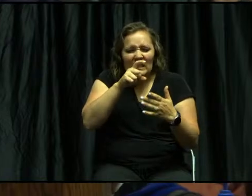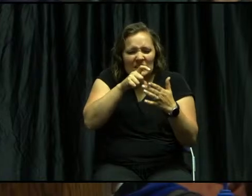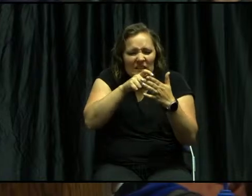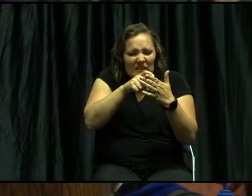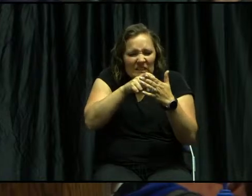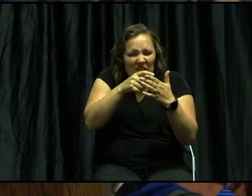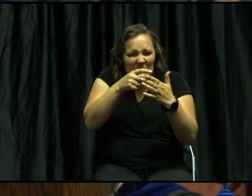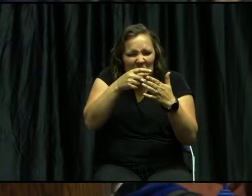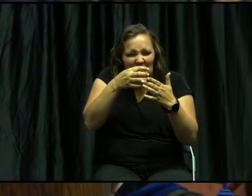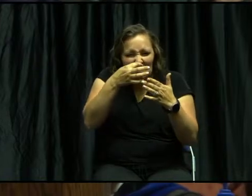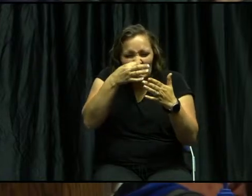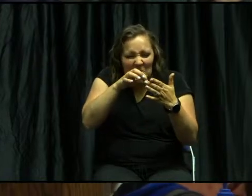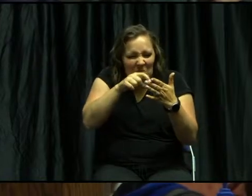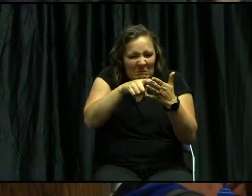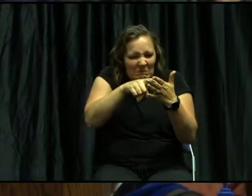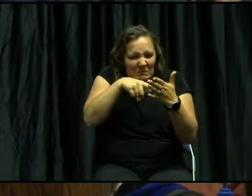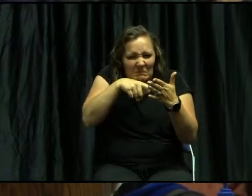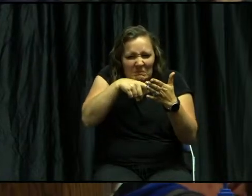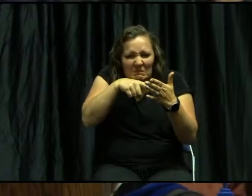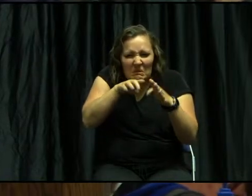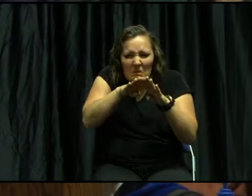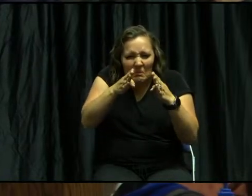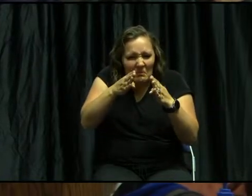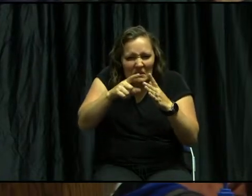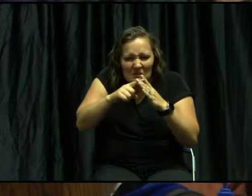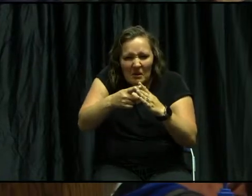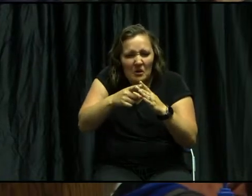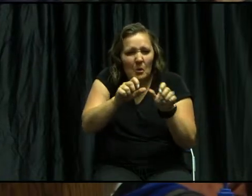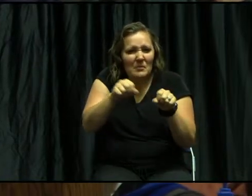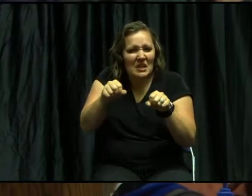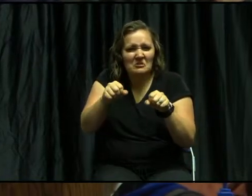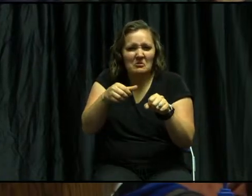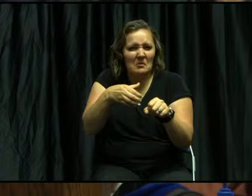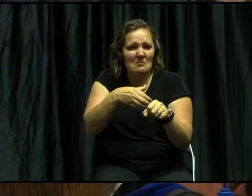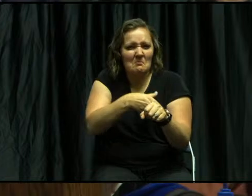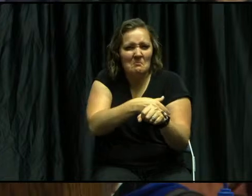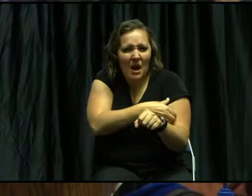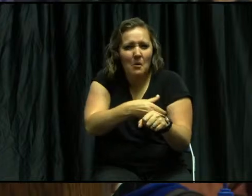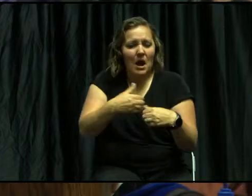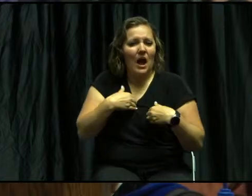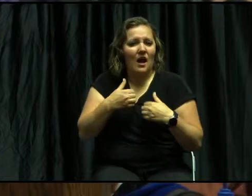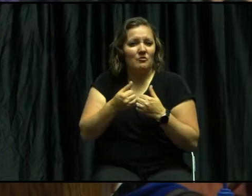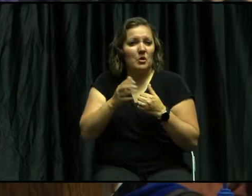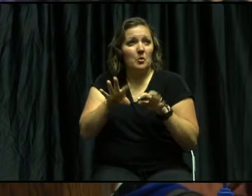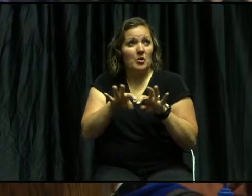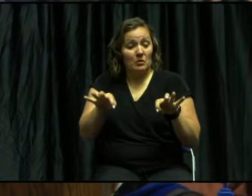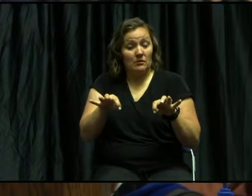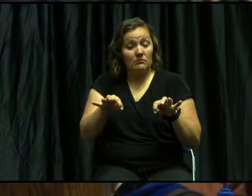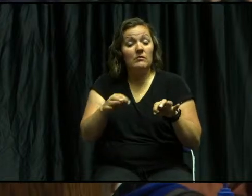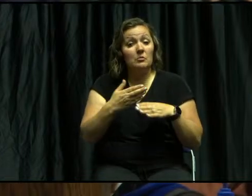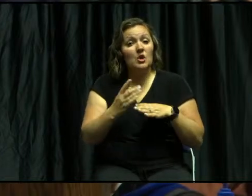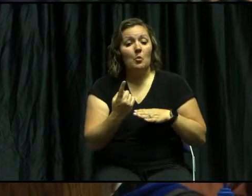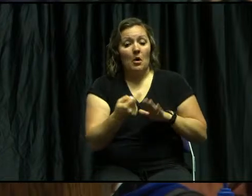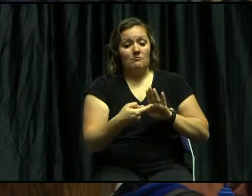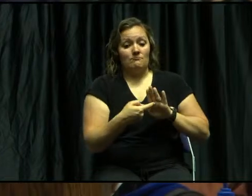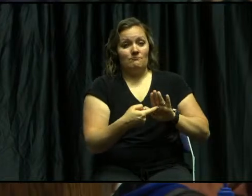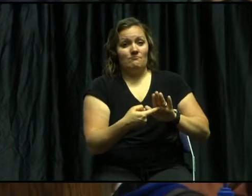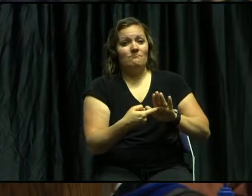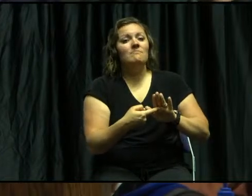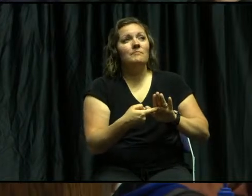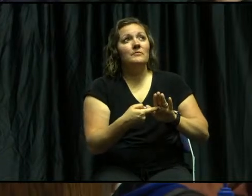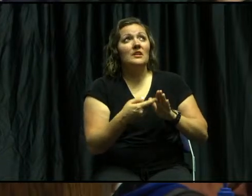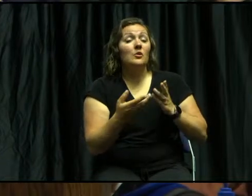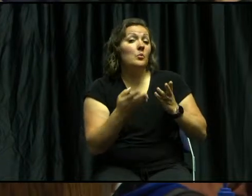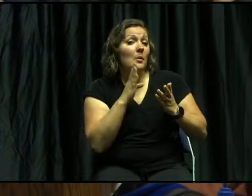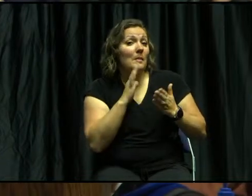on this world you are empowered to have with your degree. Let me share one close-to-home example that will